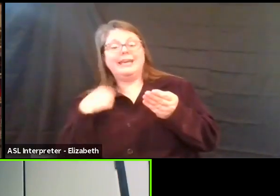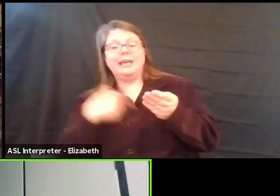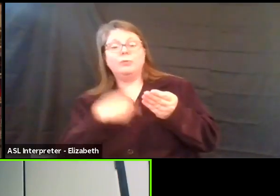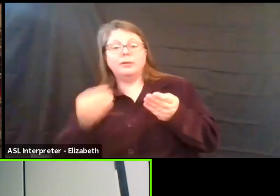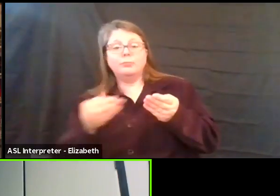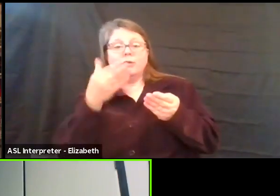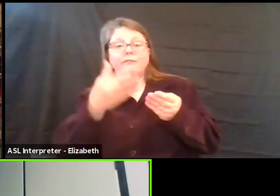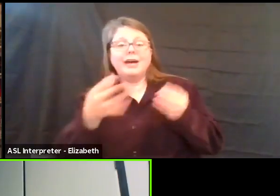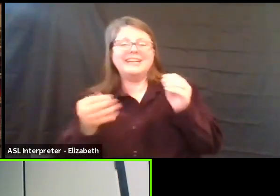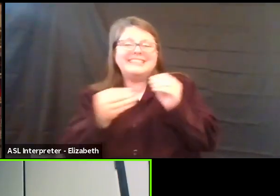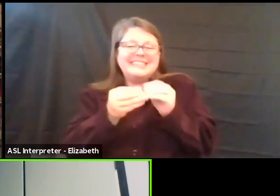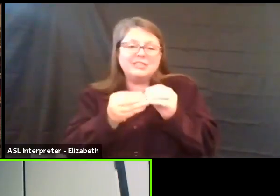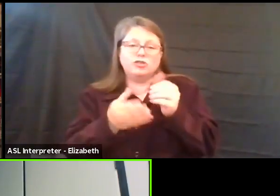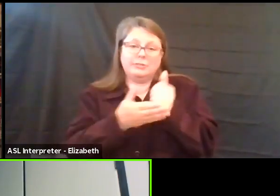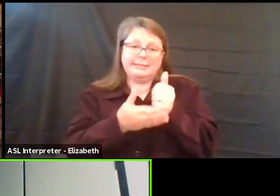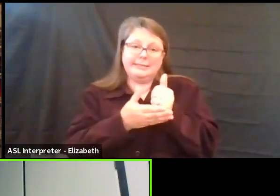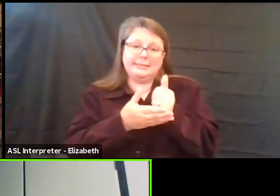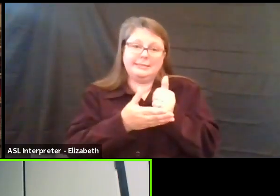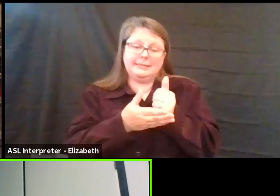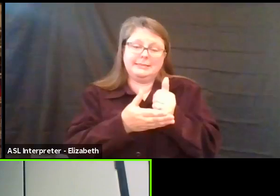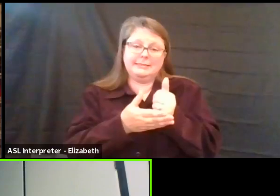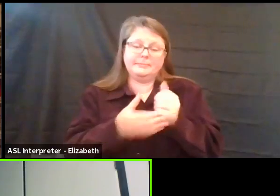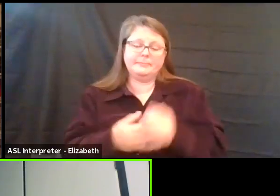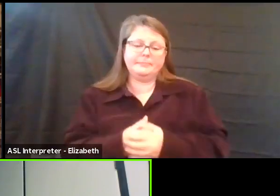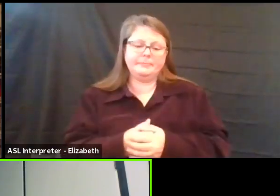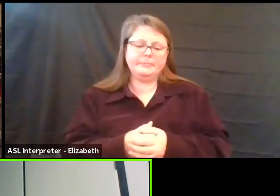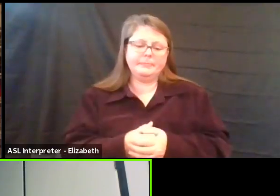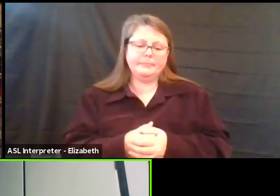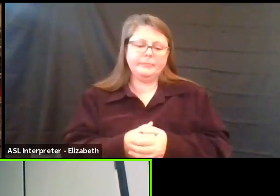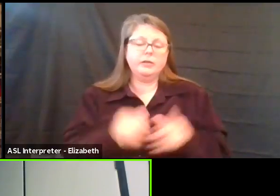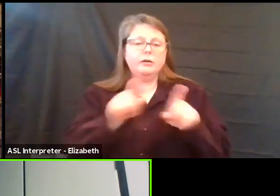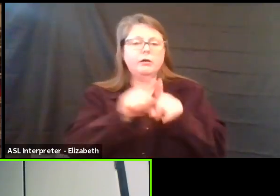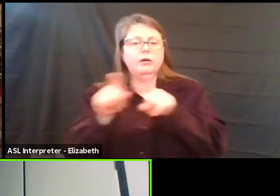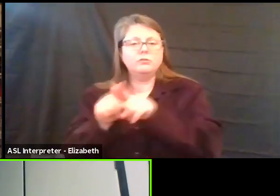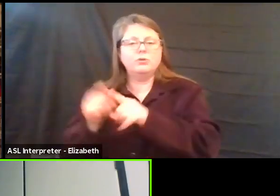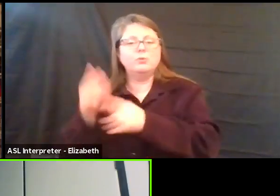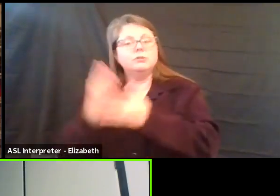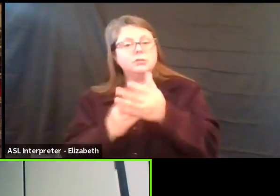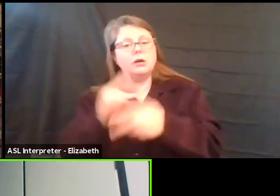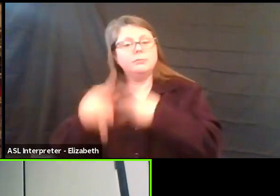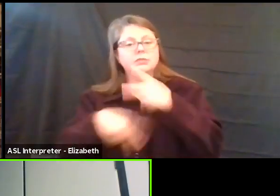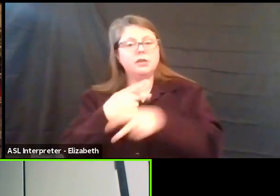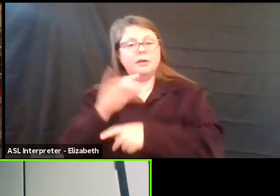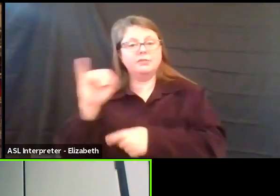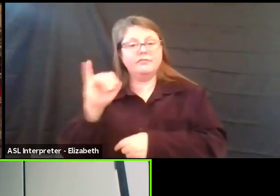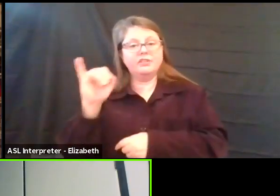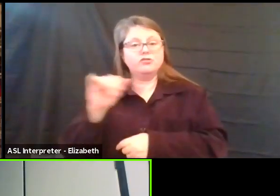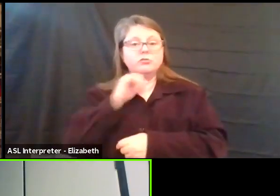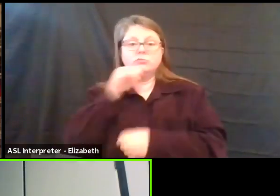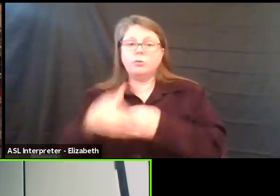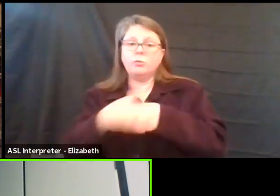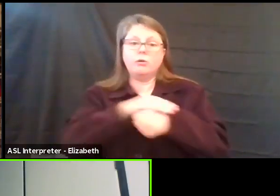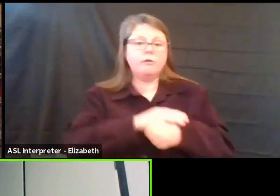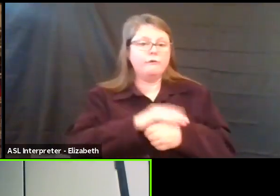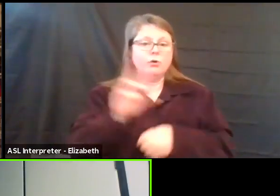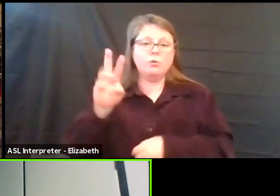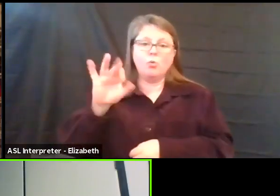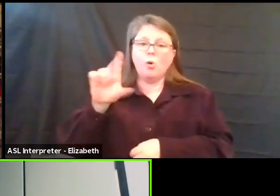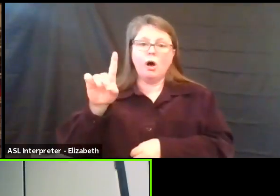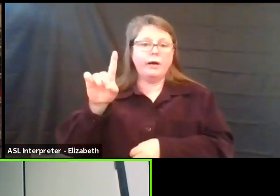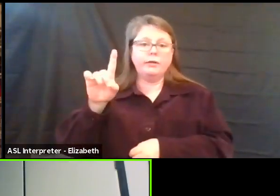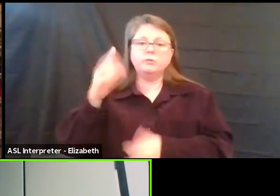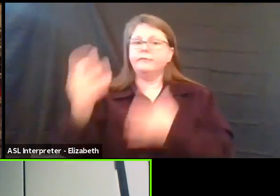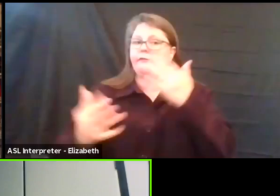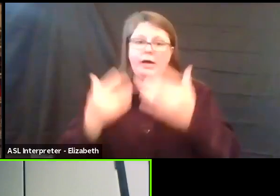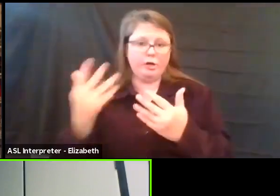provide. And also we know that there are some types of insurance that may not cover wildfire. So if